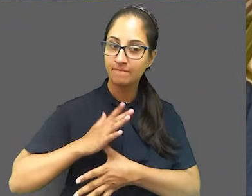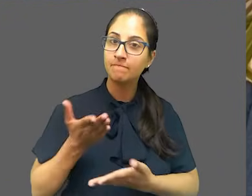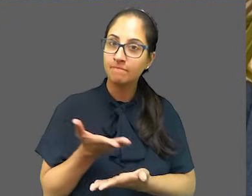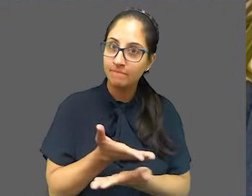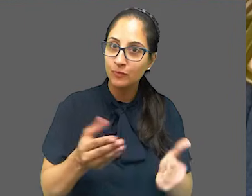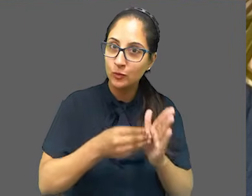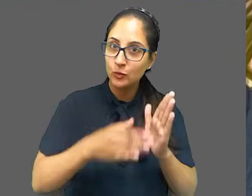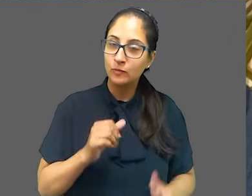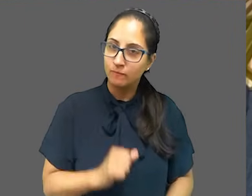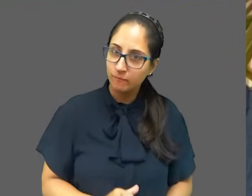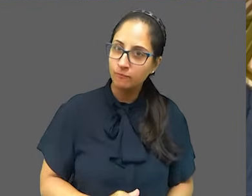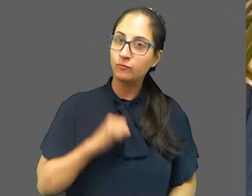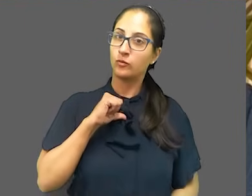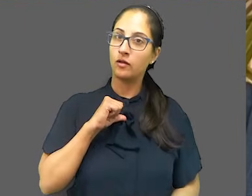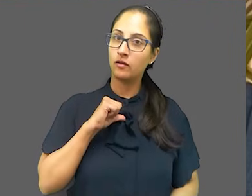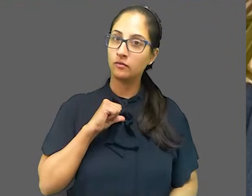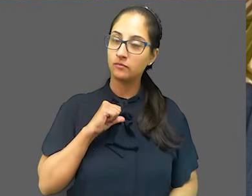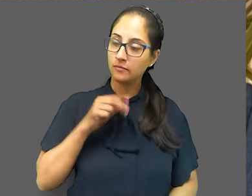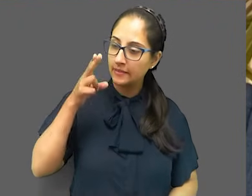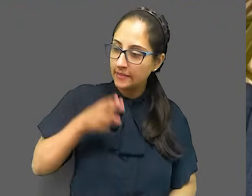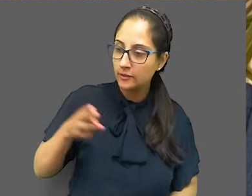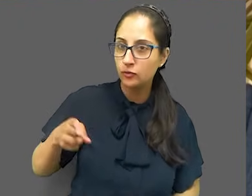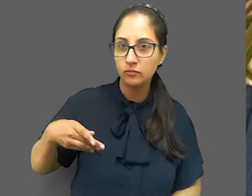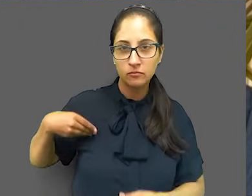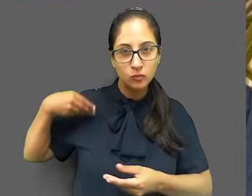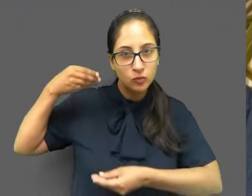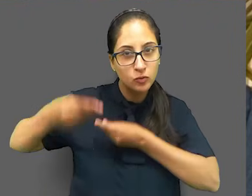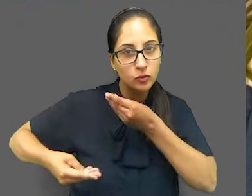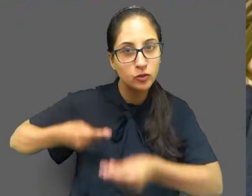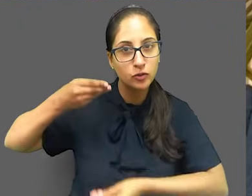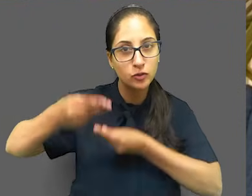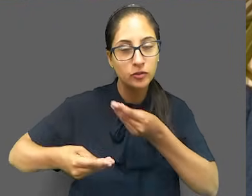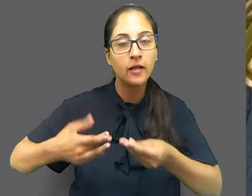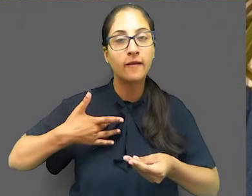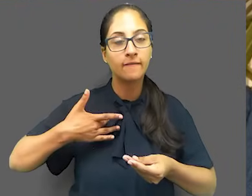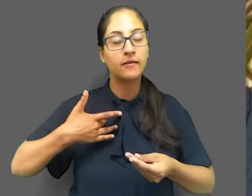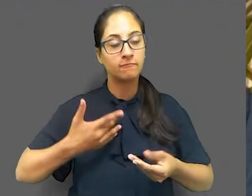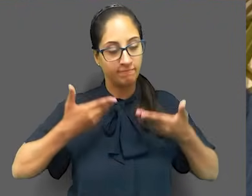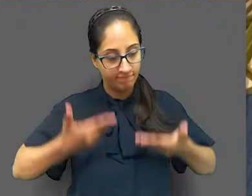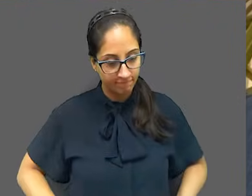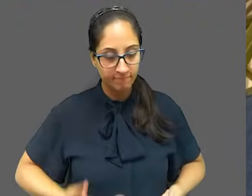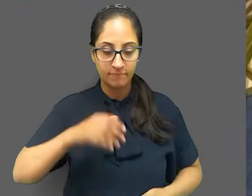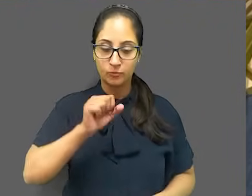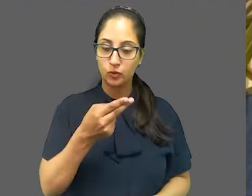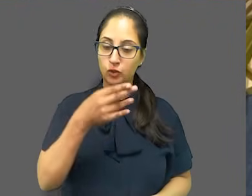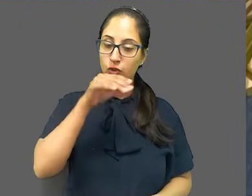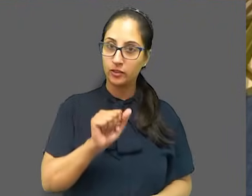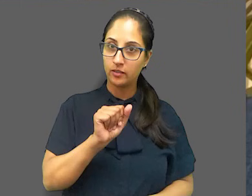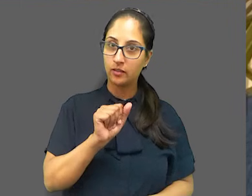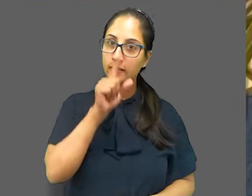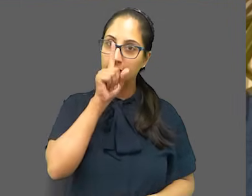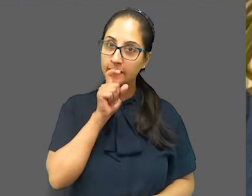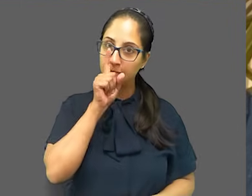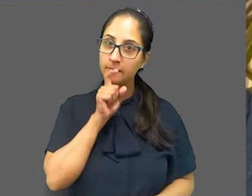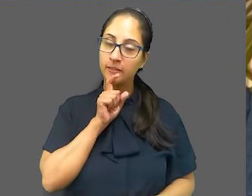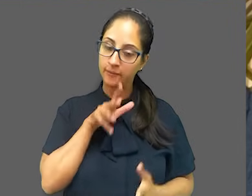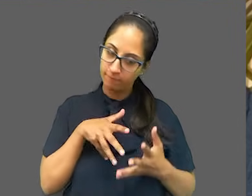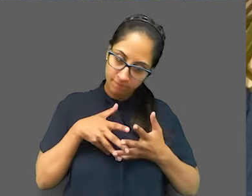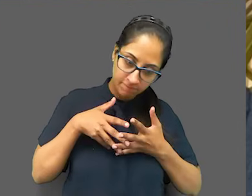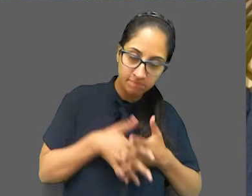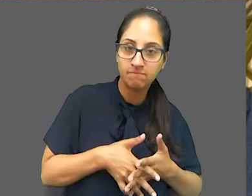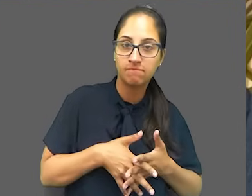pride in the heritage and an ability for students to cement their